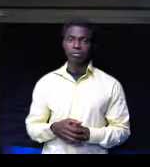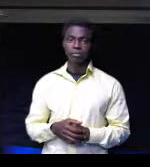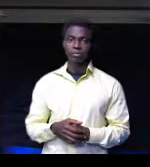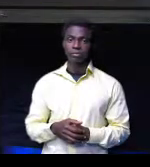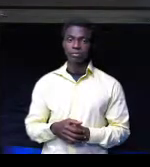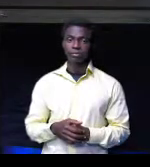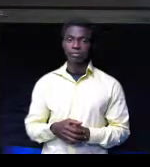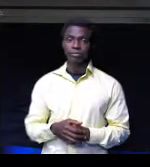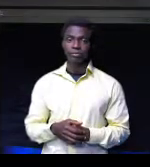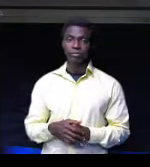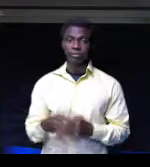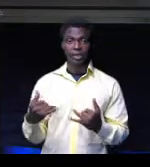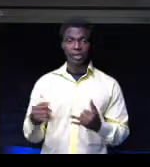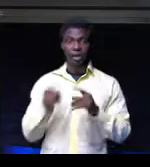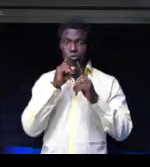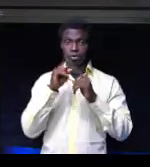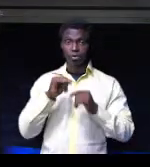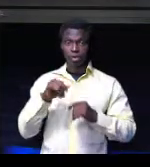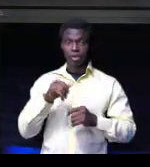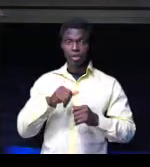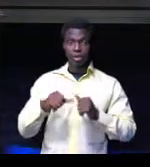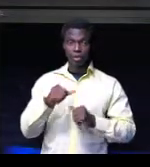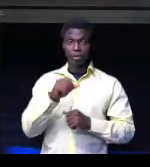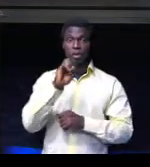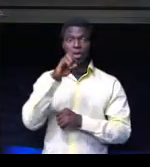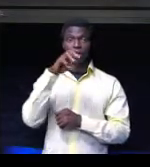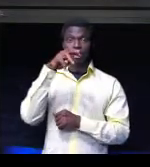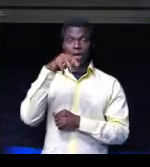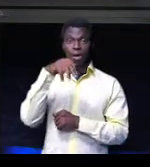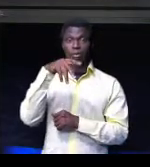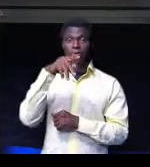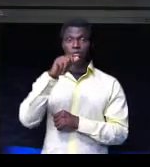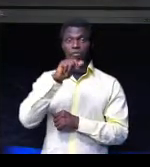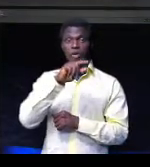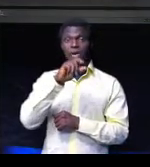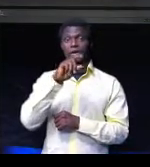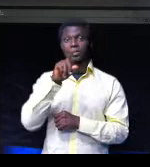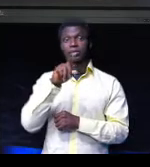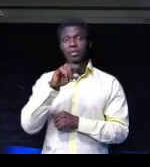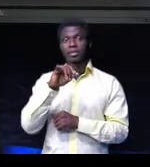blade. Now, talking about emphasizing pronoun.